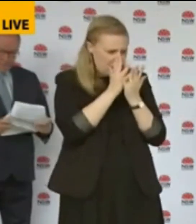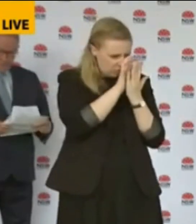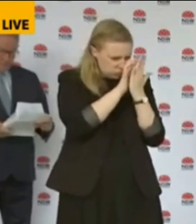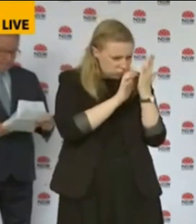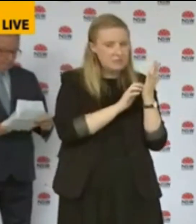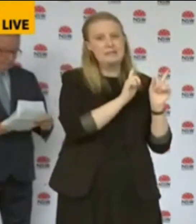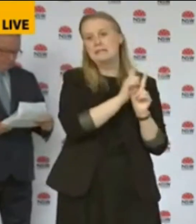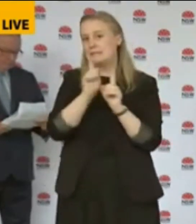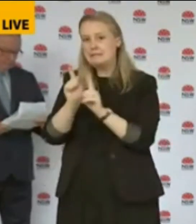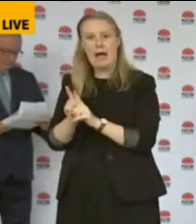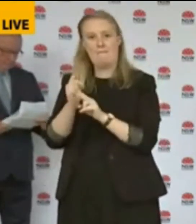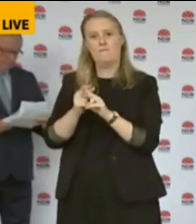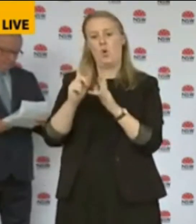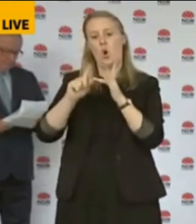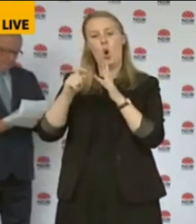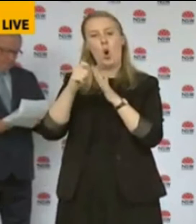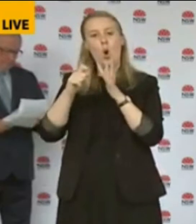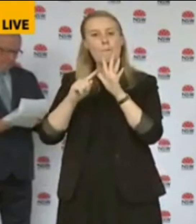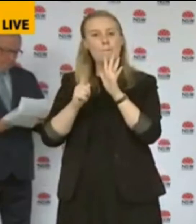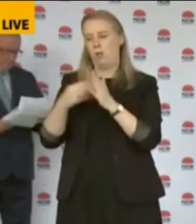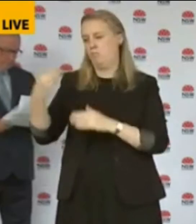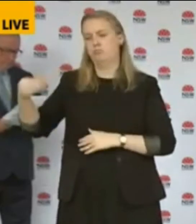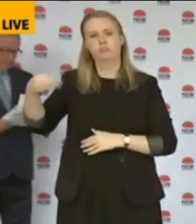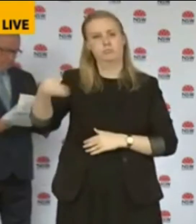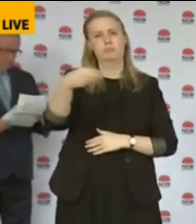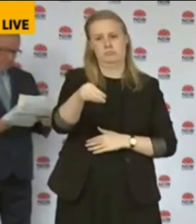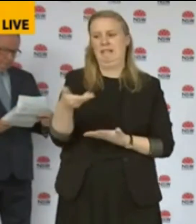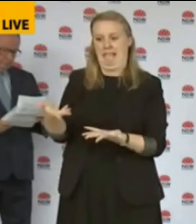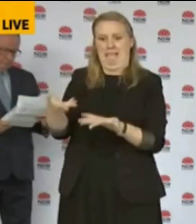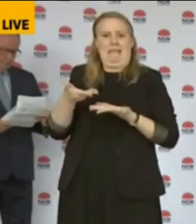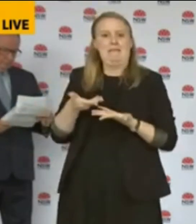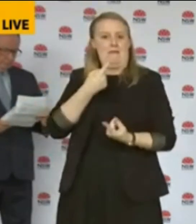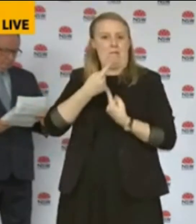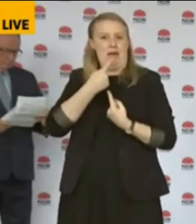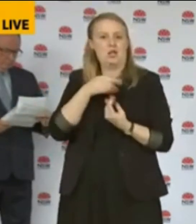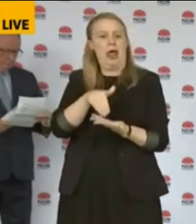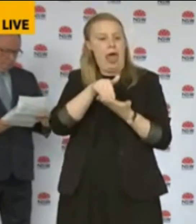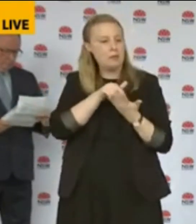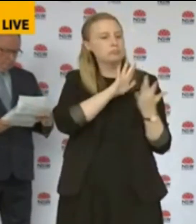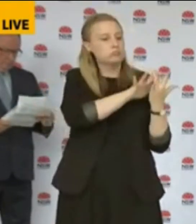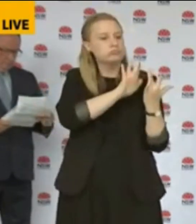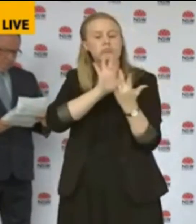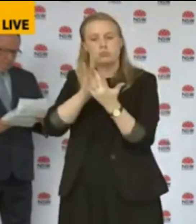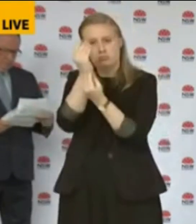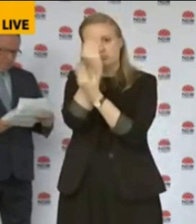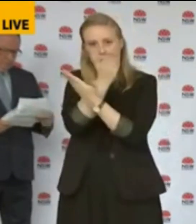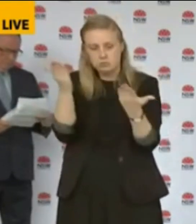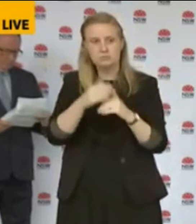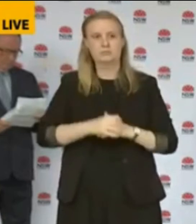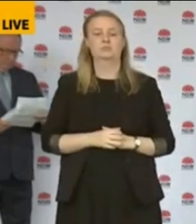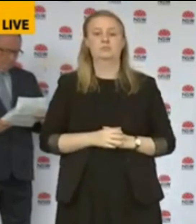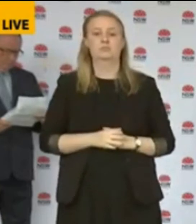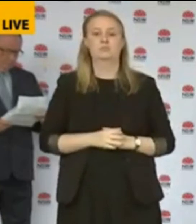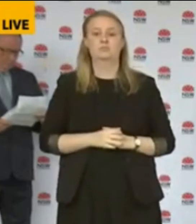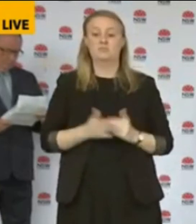public transport. I want to thank every single mask-wearing member of public transport for your cooperation. It has been